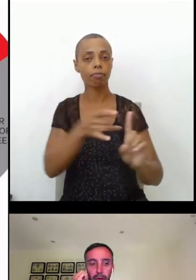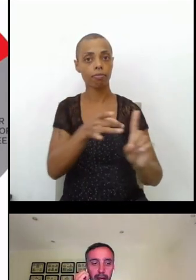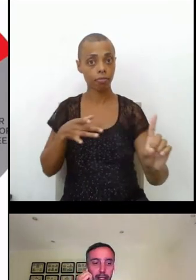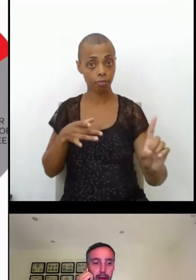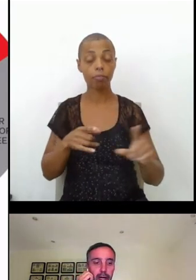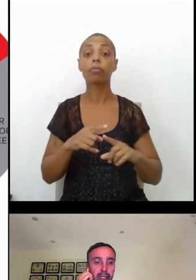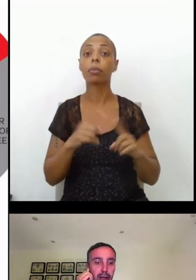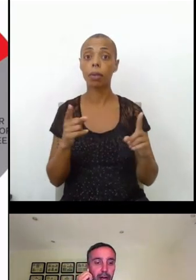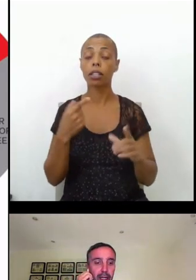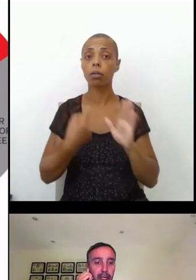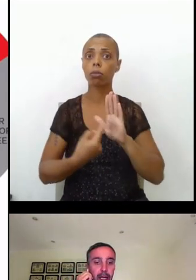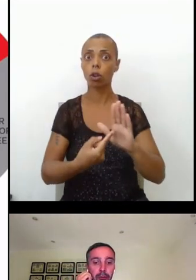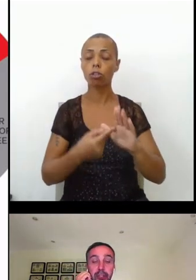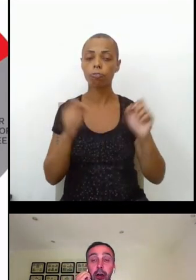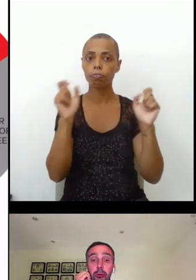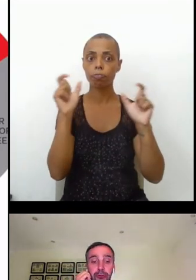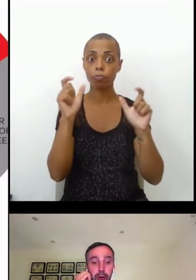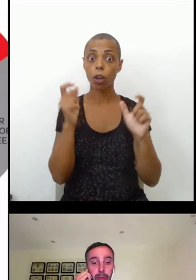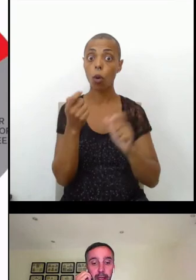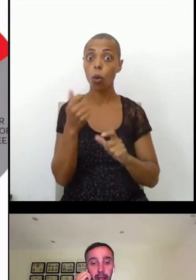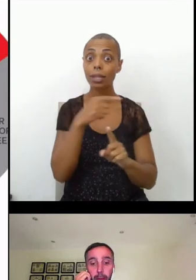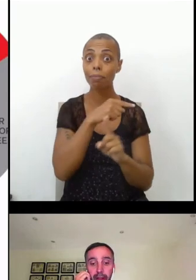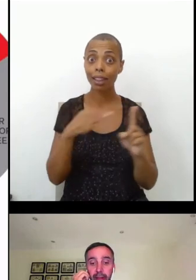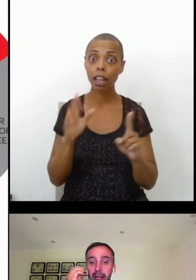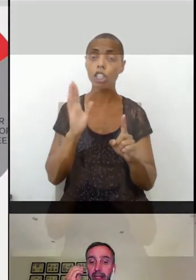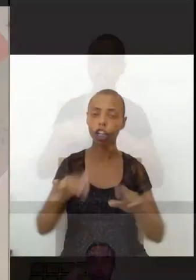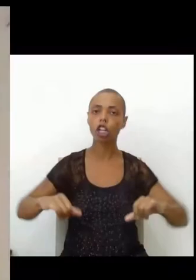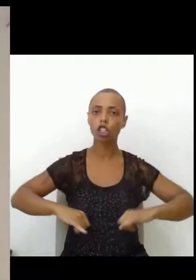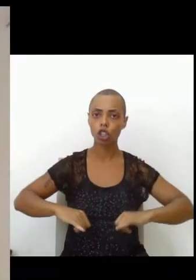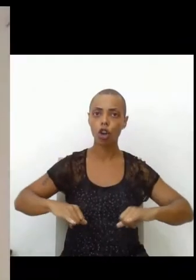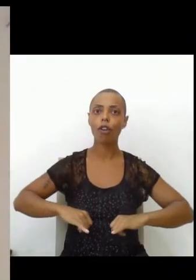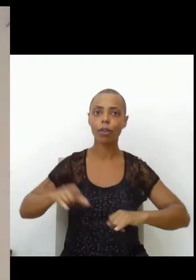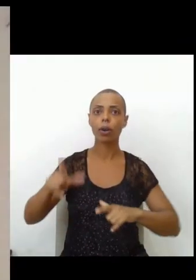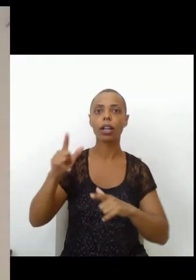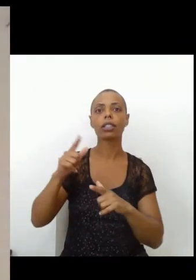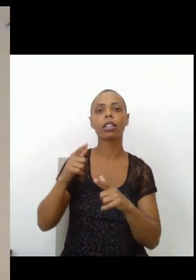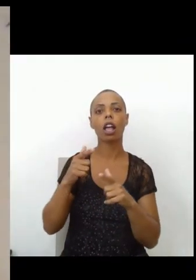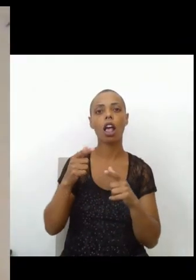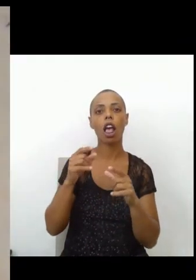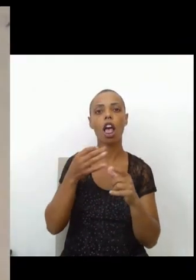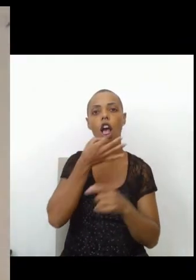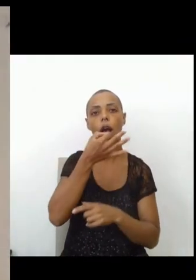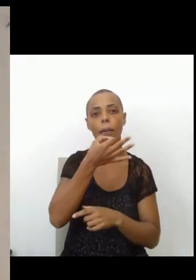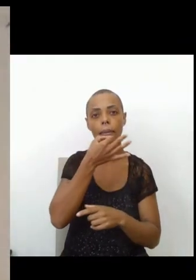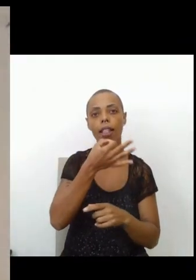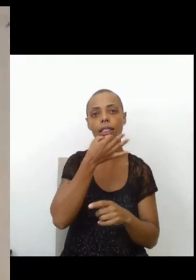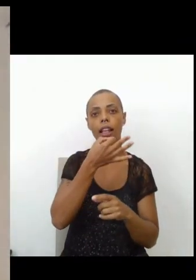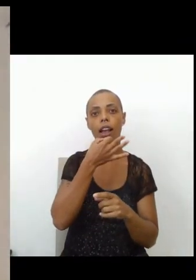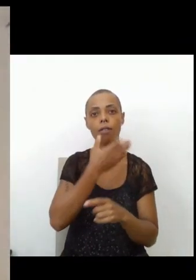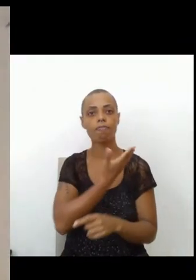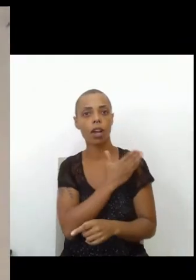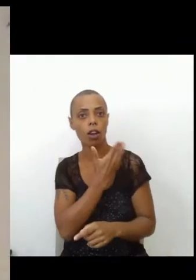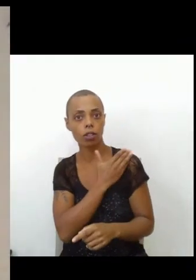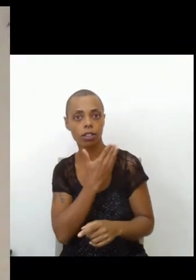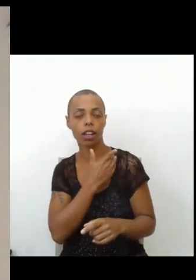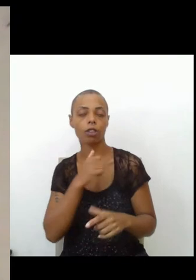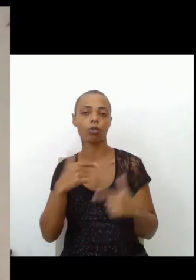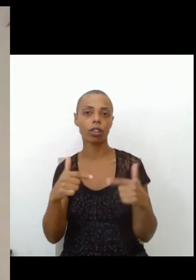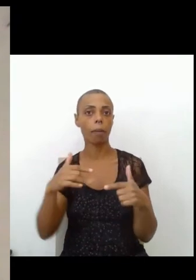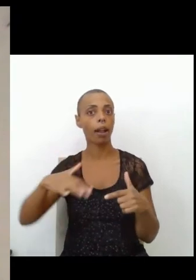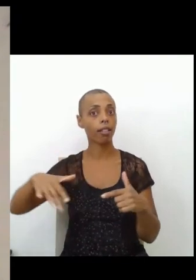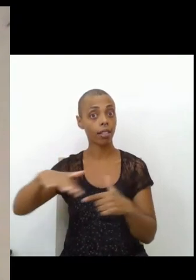confronted directly or indirectly with homophobic comments in their working environment in the past 12 months